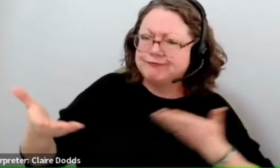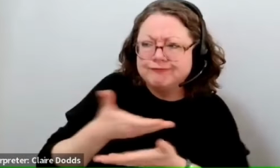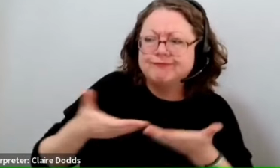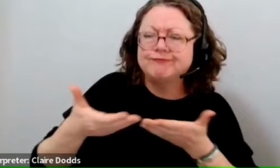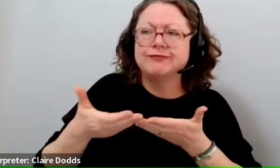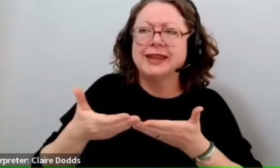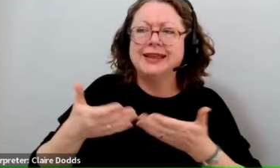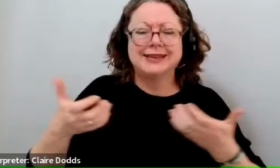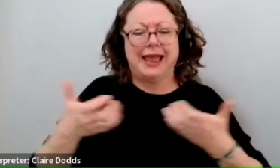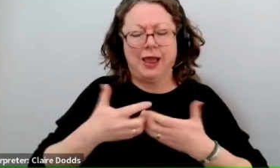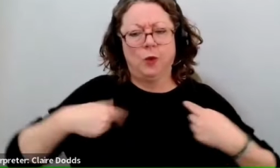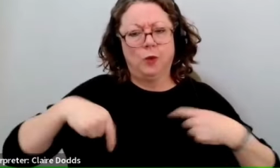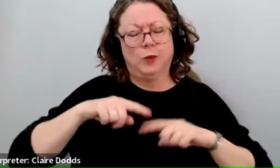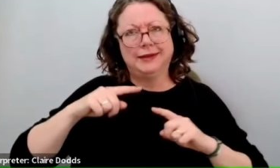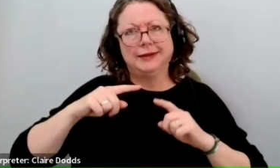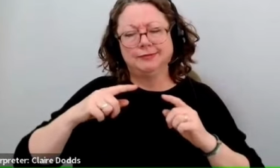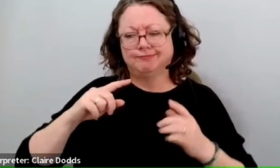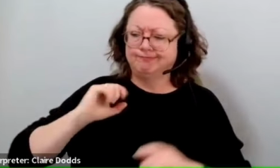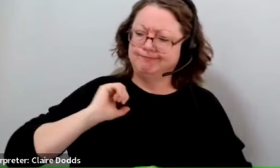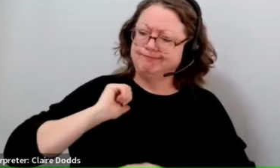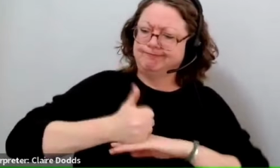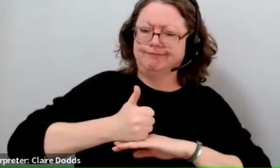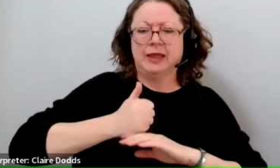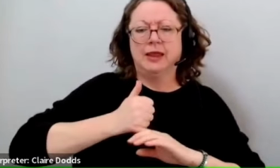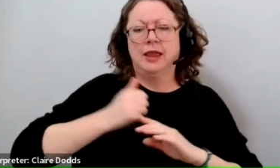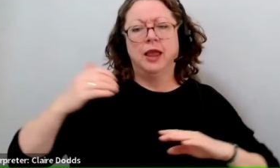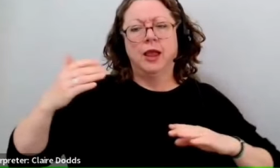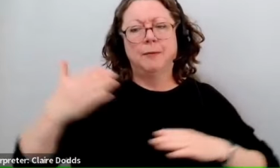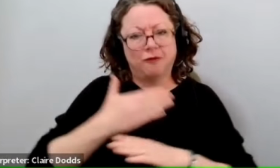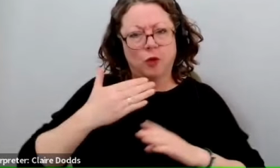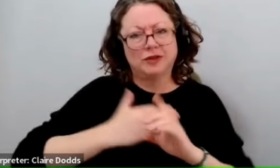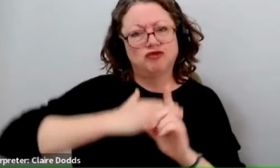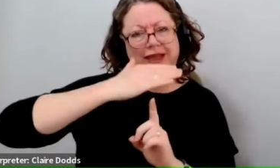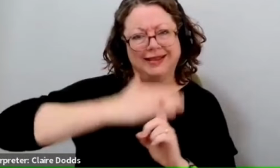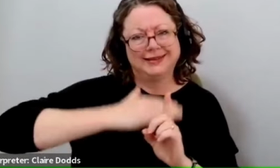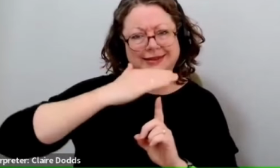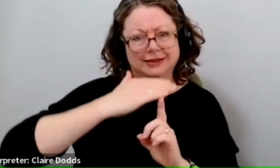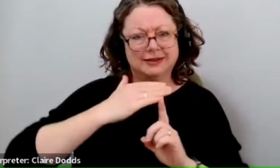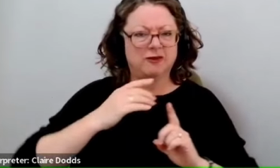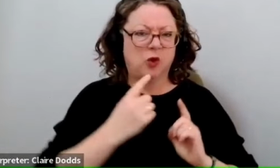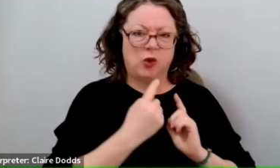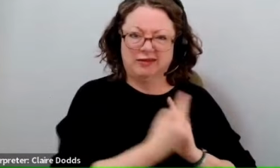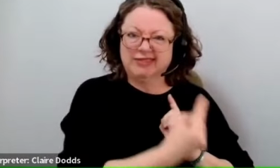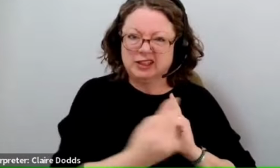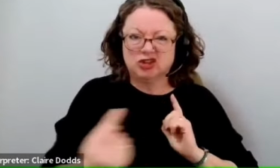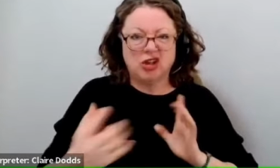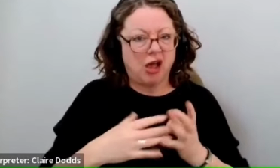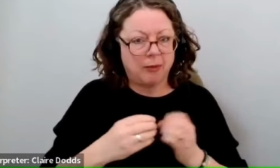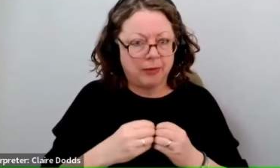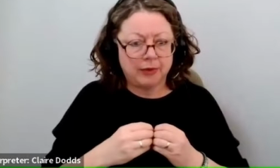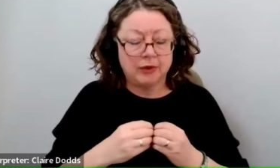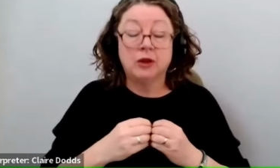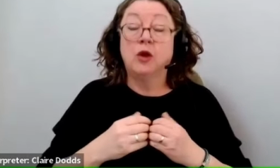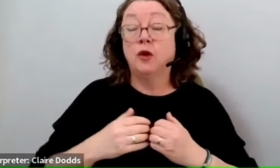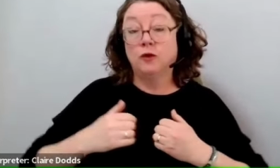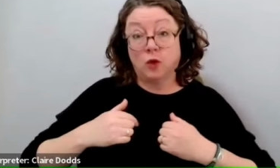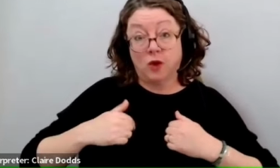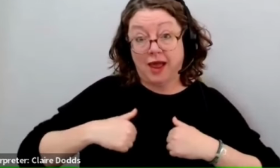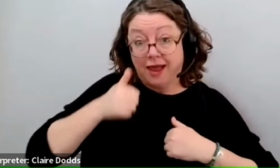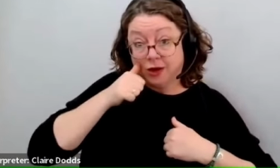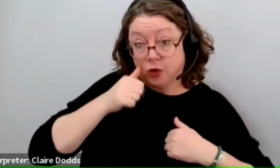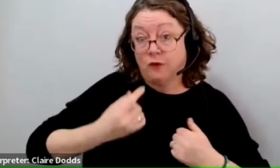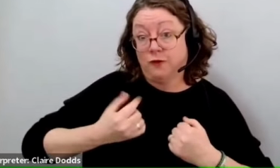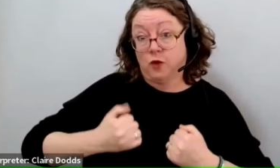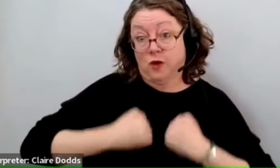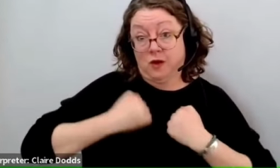here as a group, I guess, would be how we determine performance ratings as individual hubs. So for example, for me, I'd say